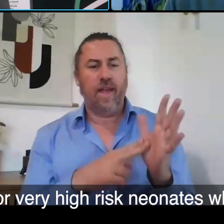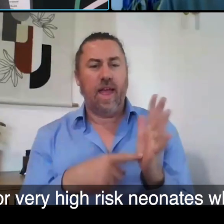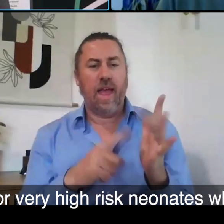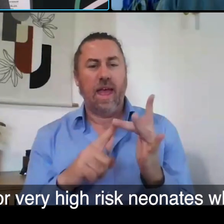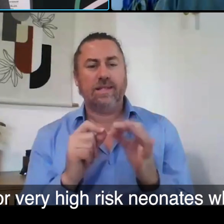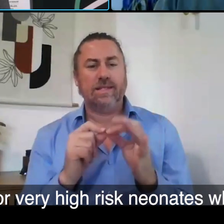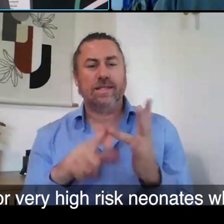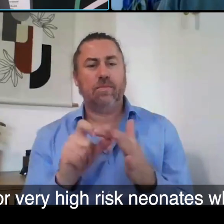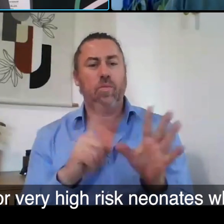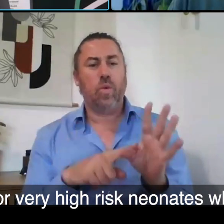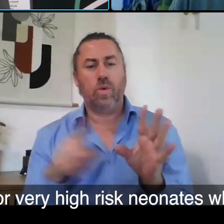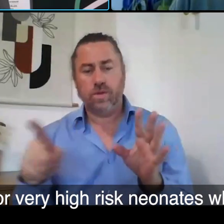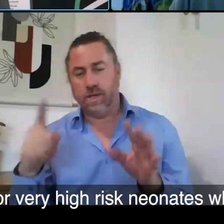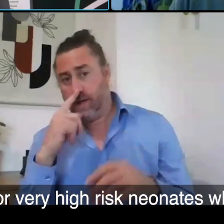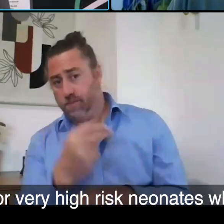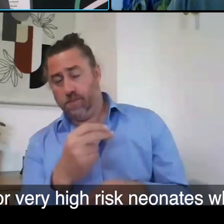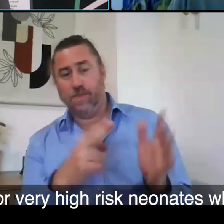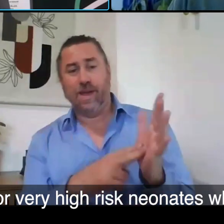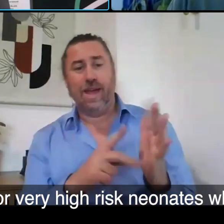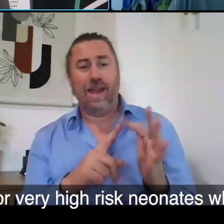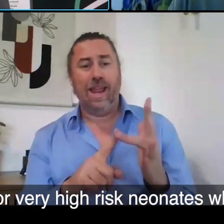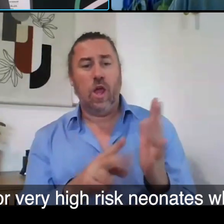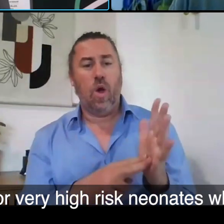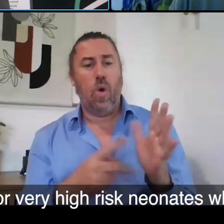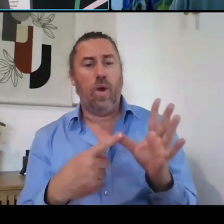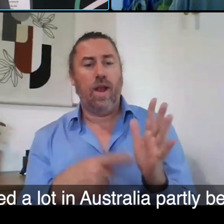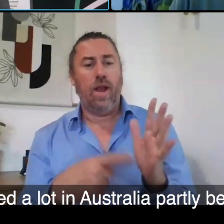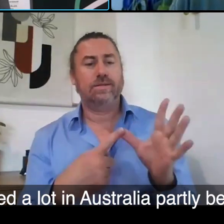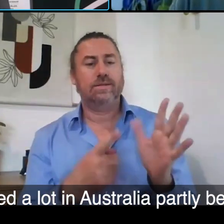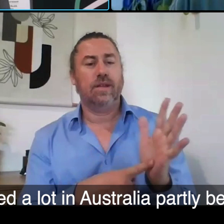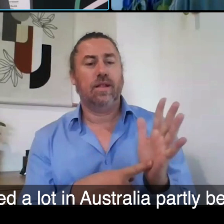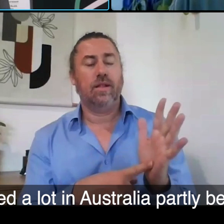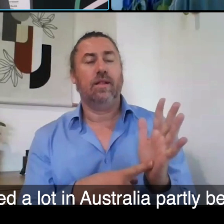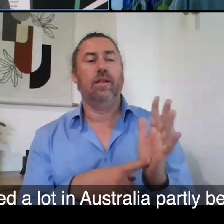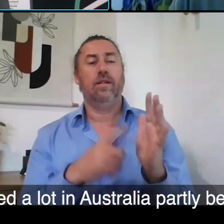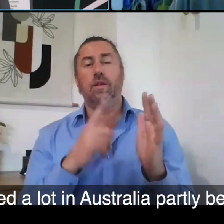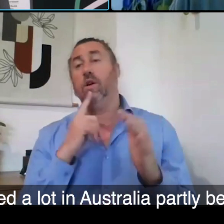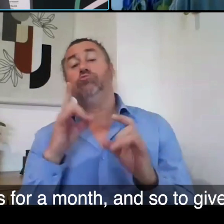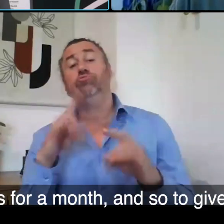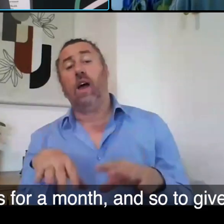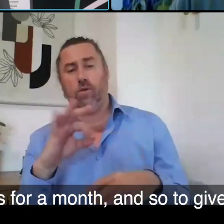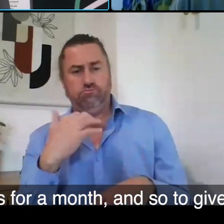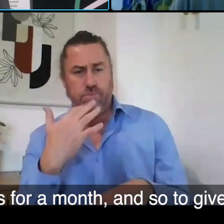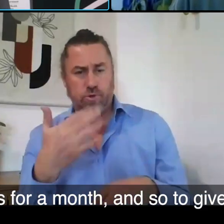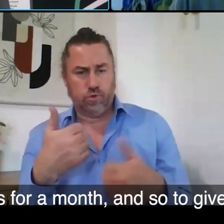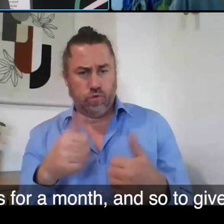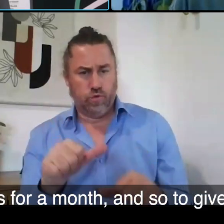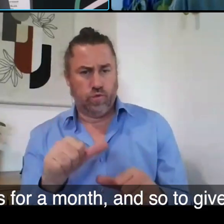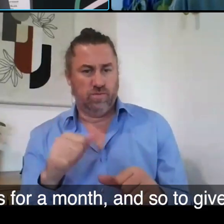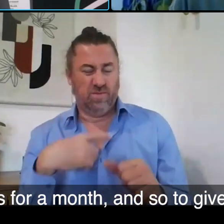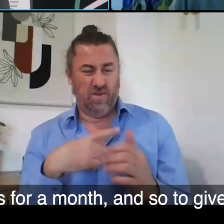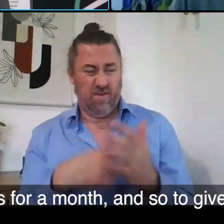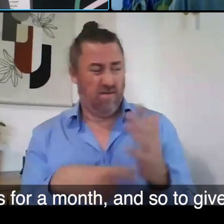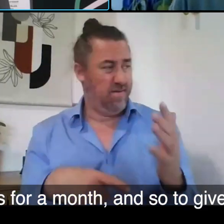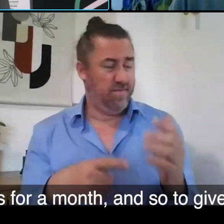for very high risk neonates, which hasn't been used a lot in Australia, partly because it only lasts for a